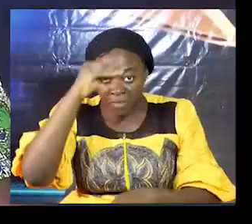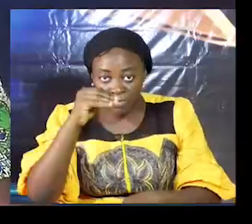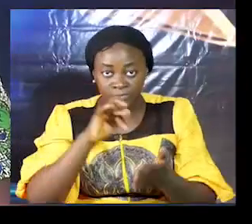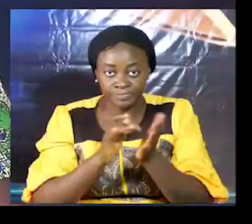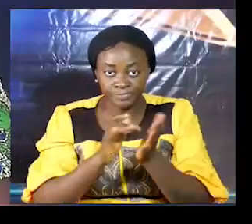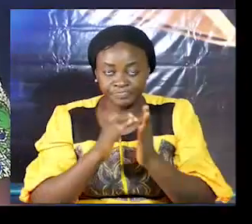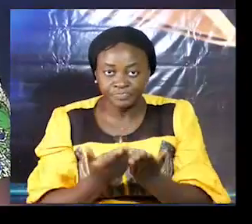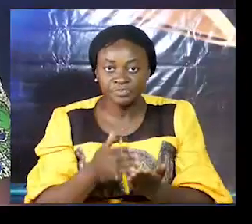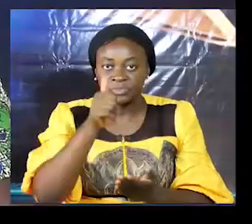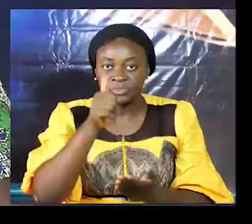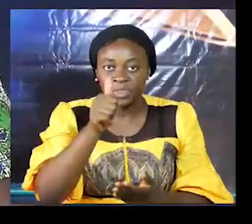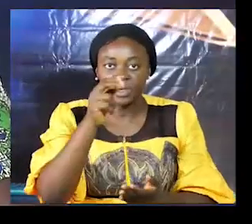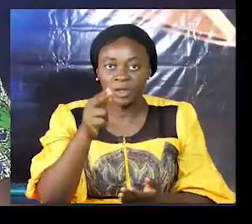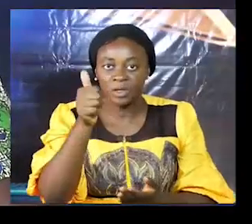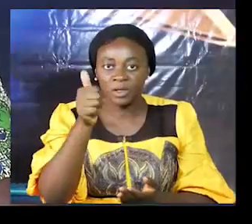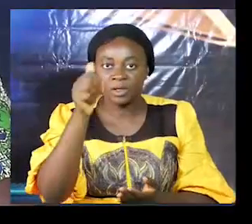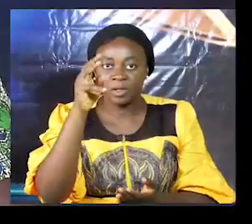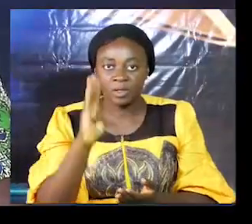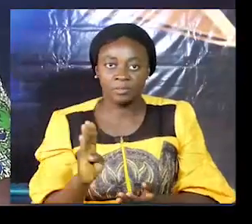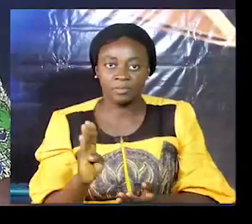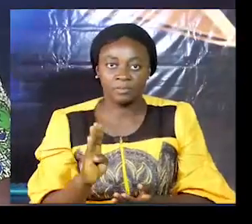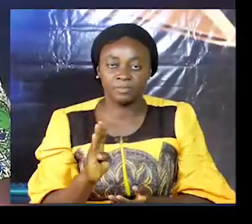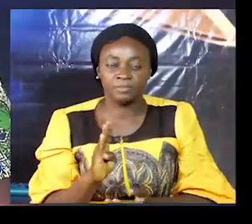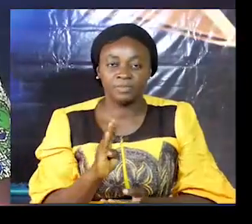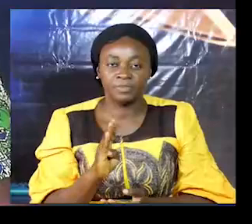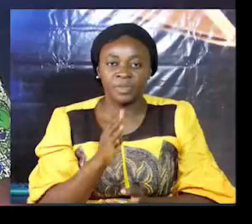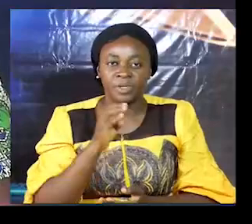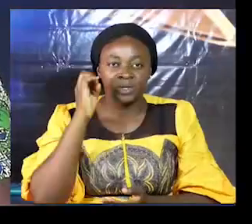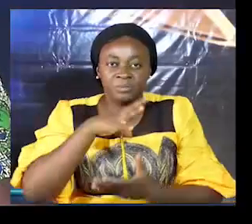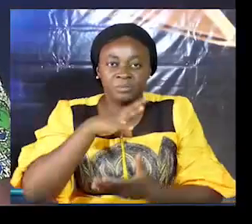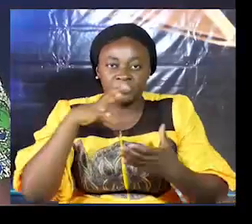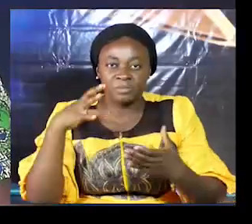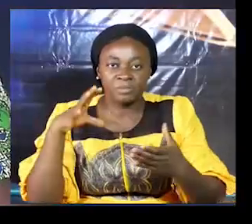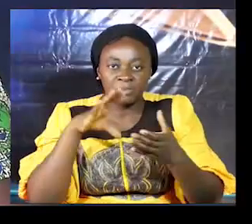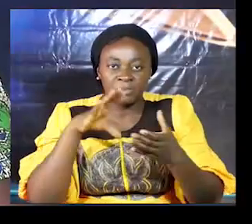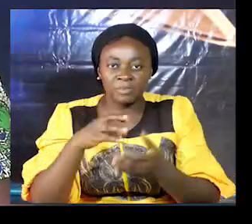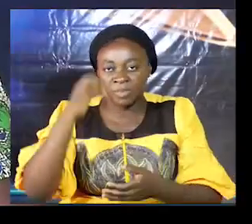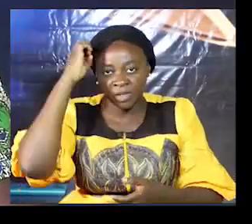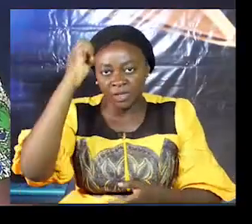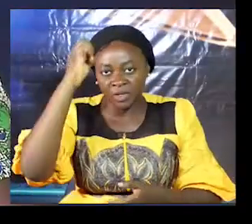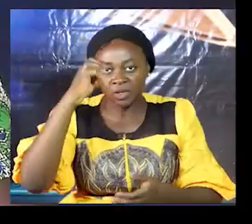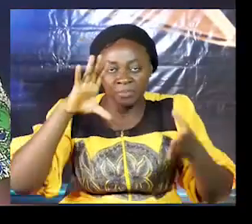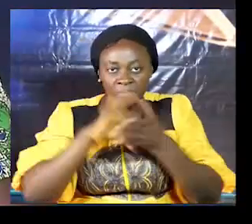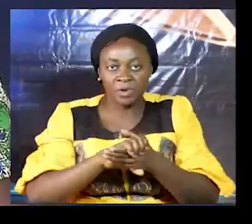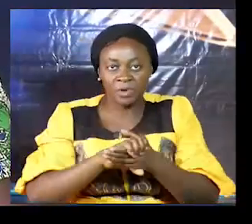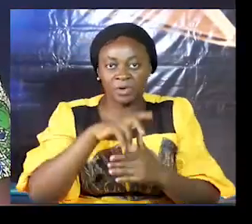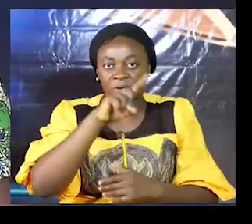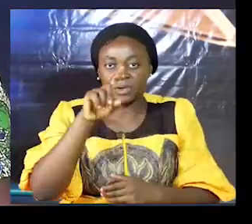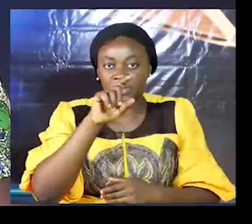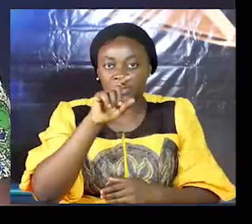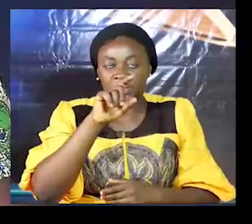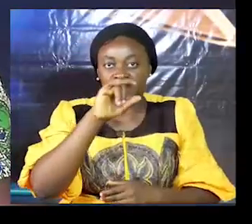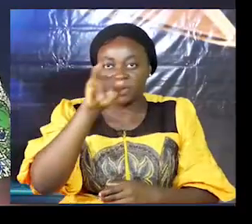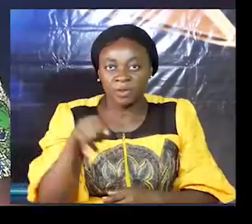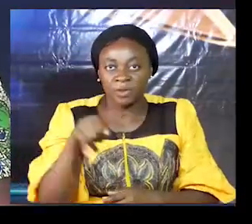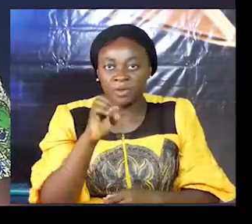what became of his life. Is that what you plan for your life? What of the man of God, Samson, so anointed, right from the